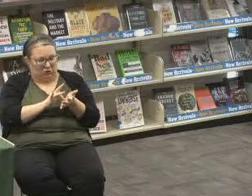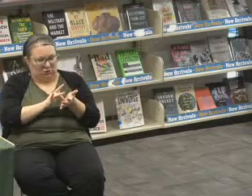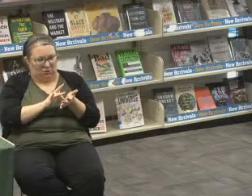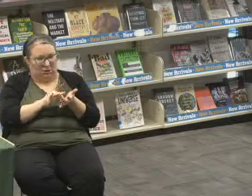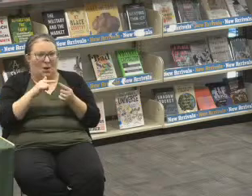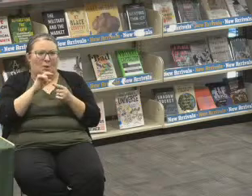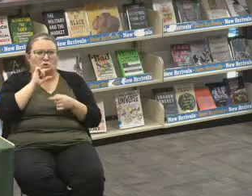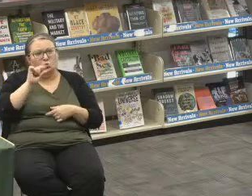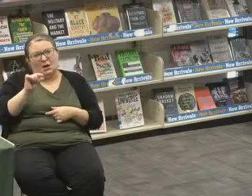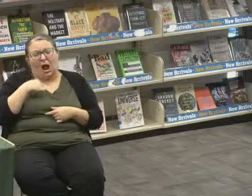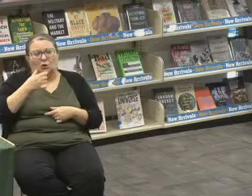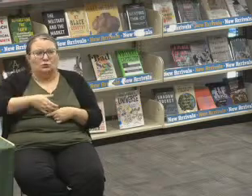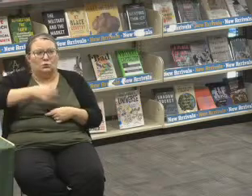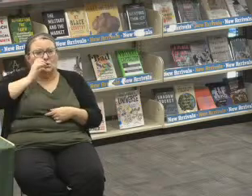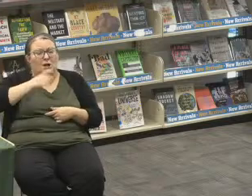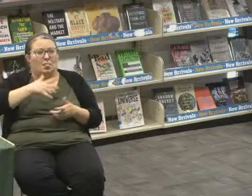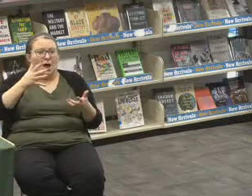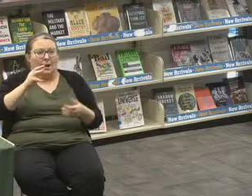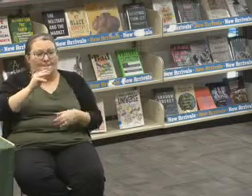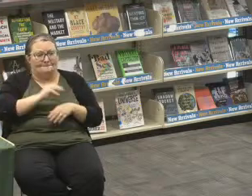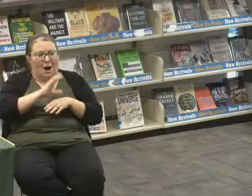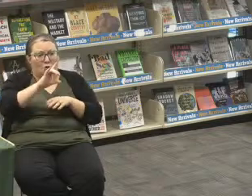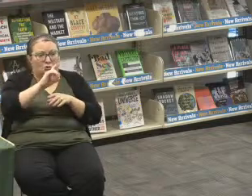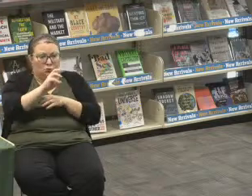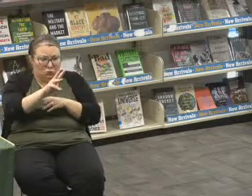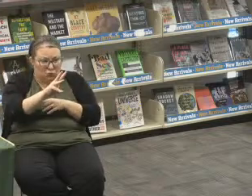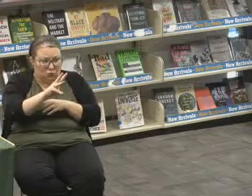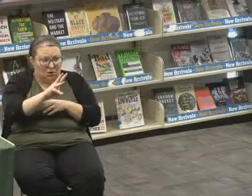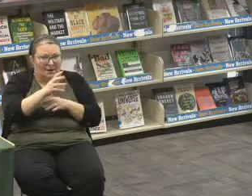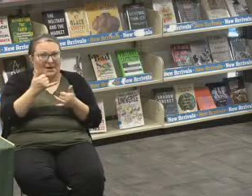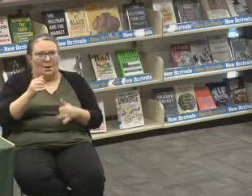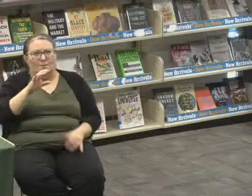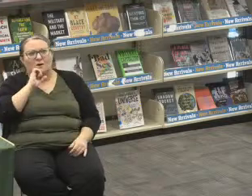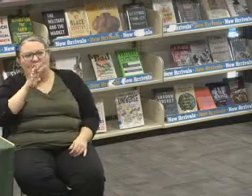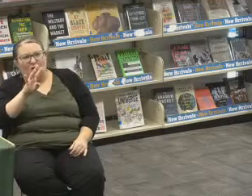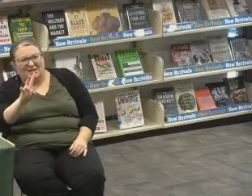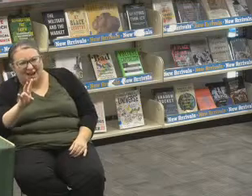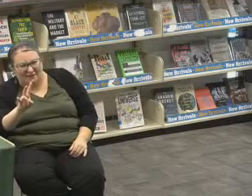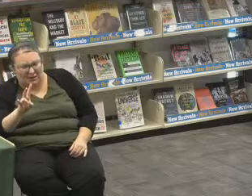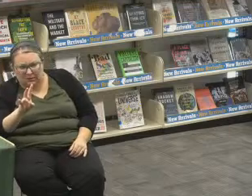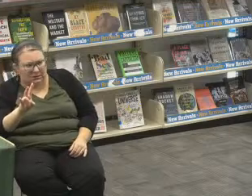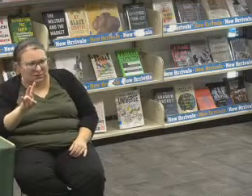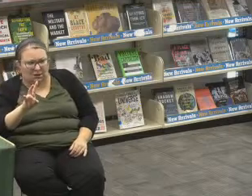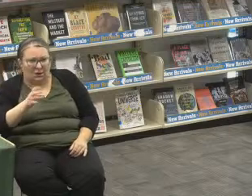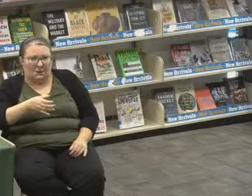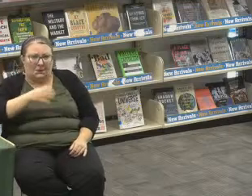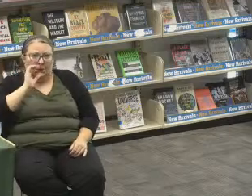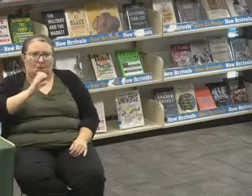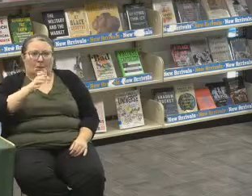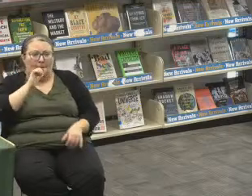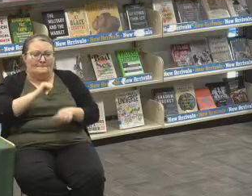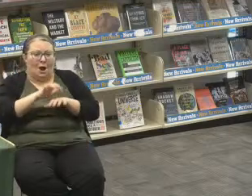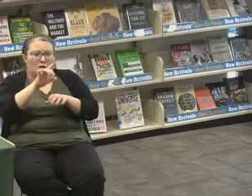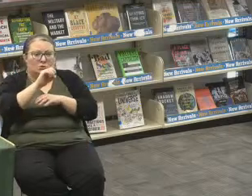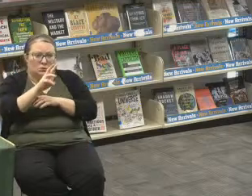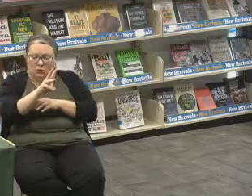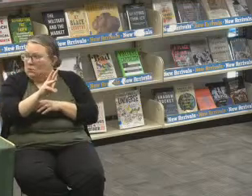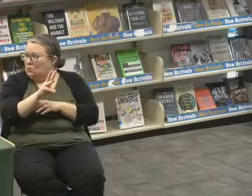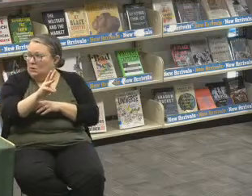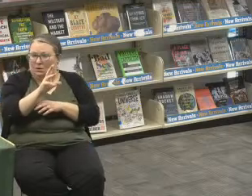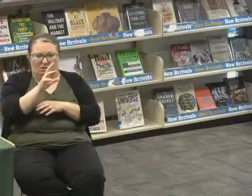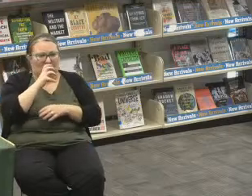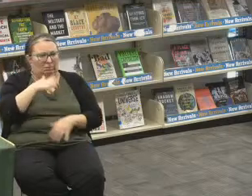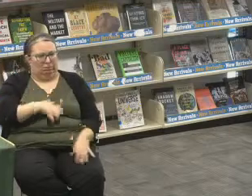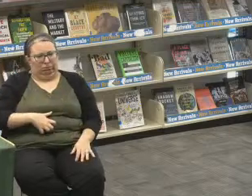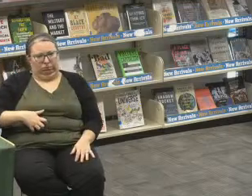when I was 20, I could drink a whole bunch of Mountain Dew with no problems. Now that I'm 47 years old, I drink too many of them and it doesn't sit